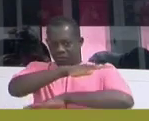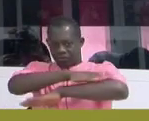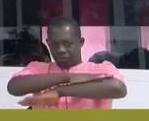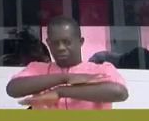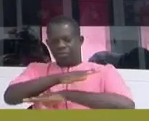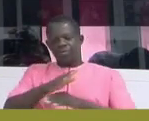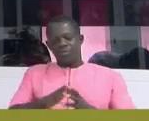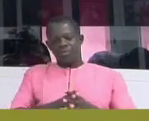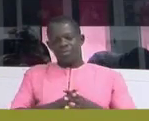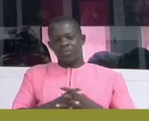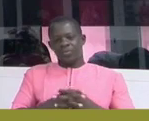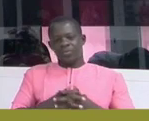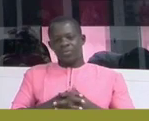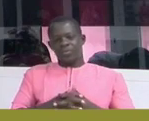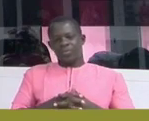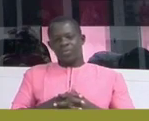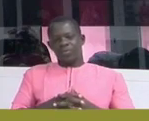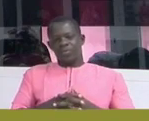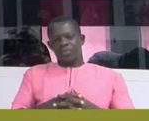When I left